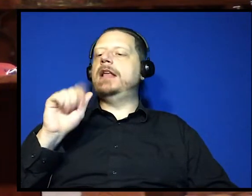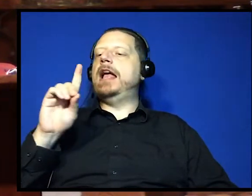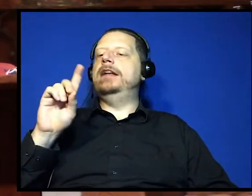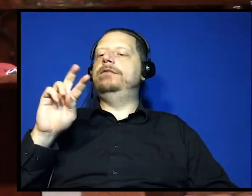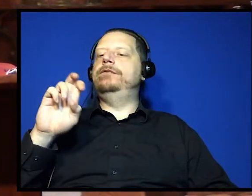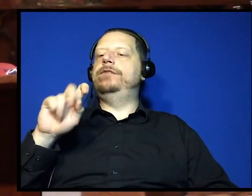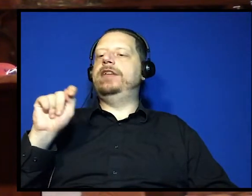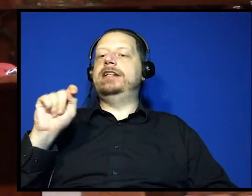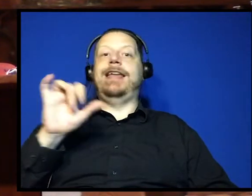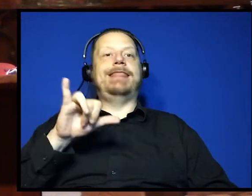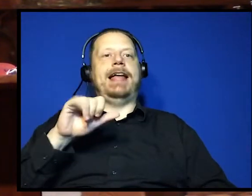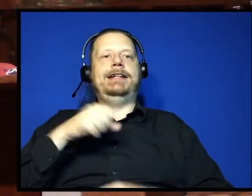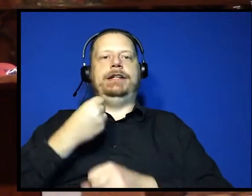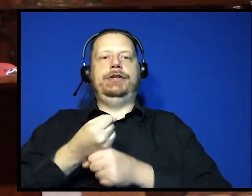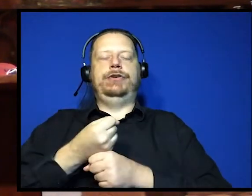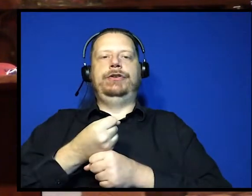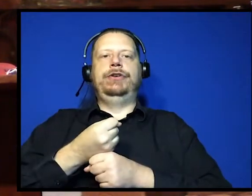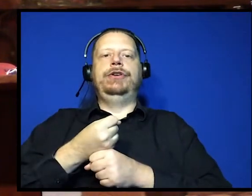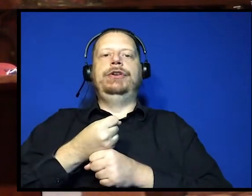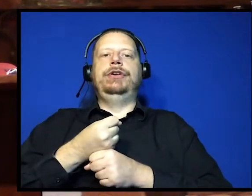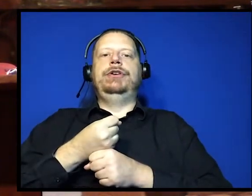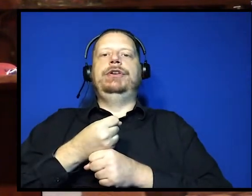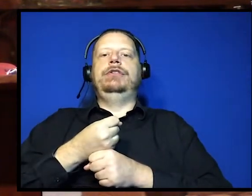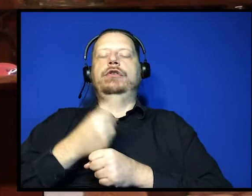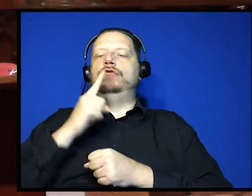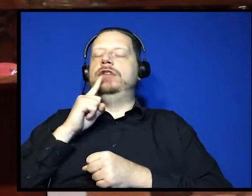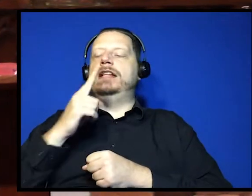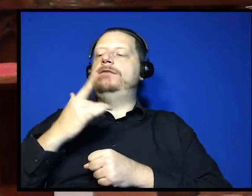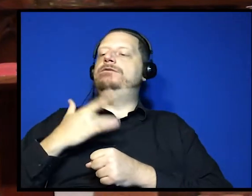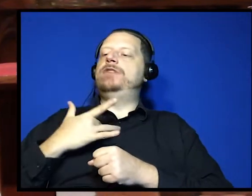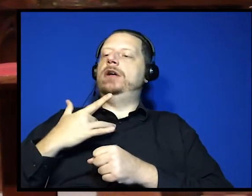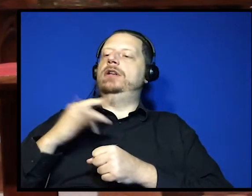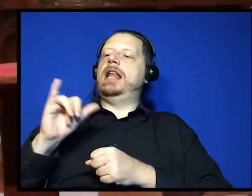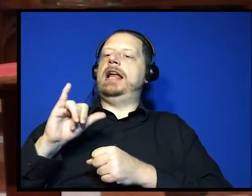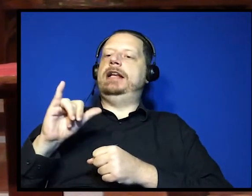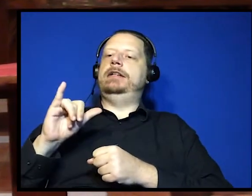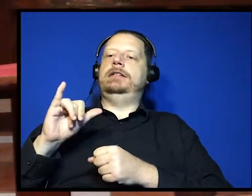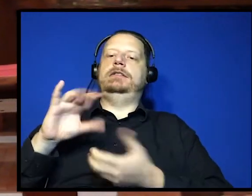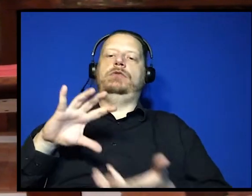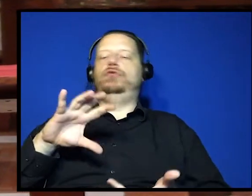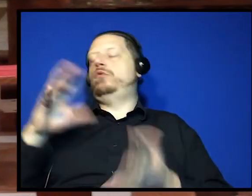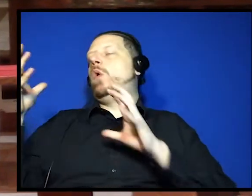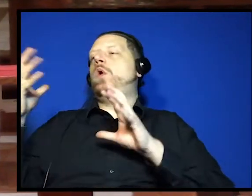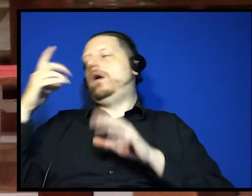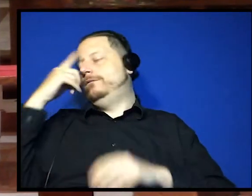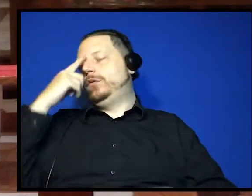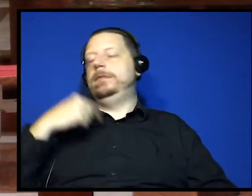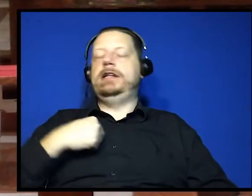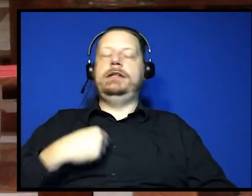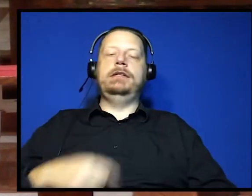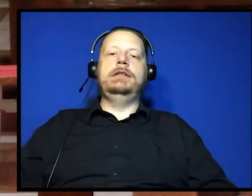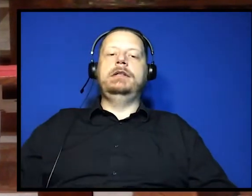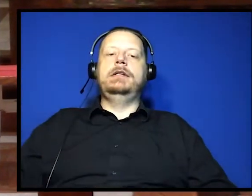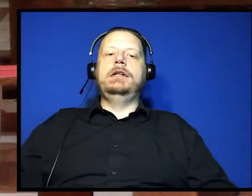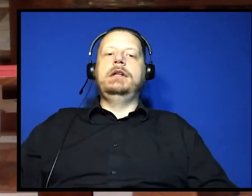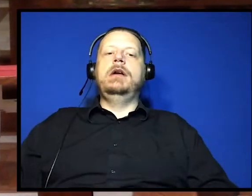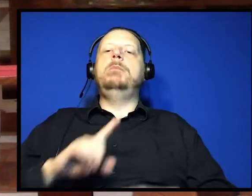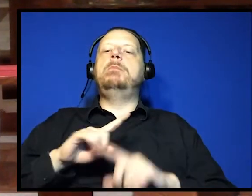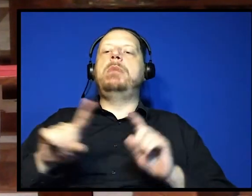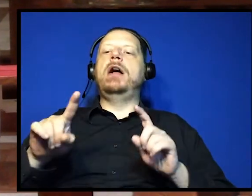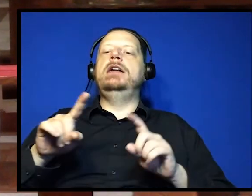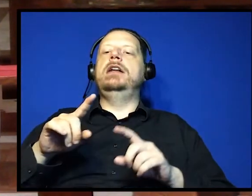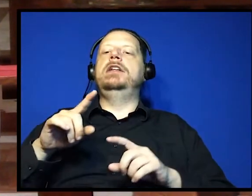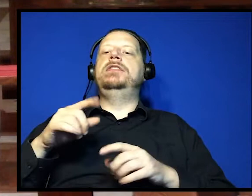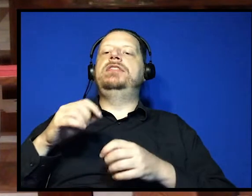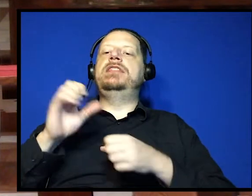Advent that year really felt like it had been knocked off kilter for me. But as